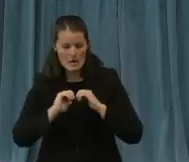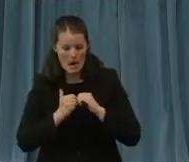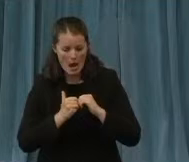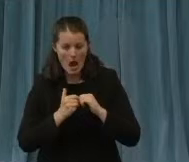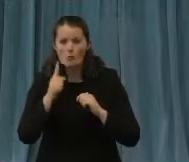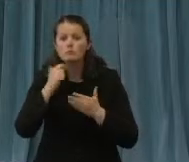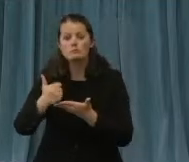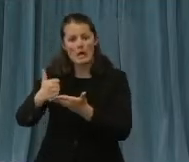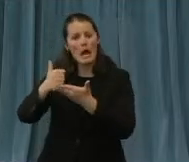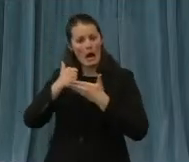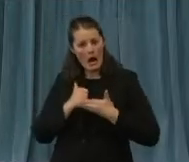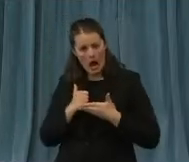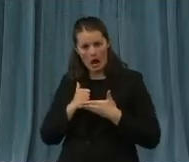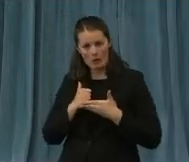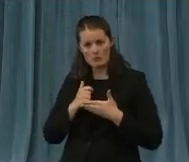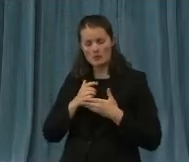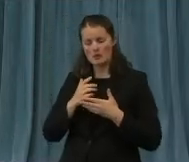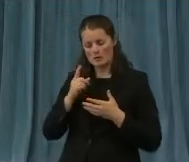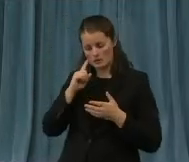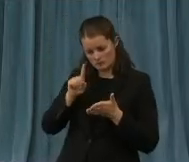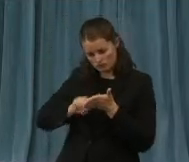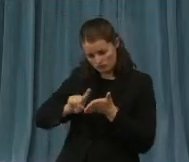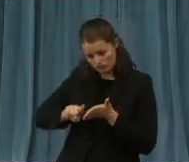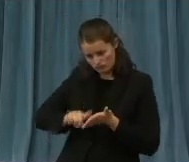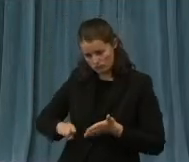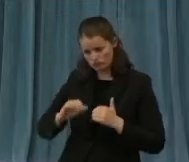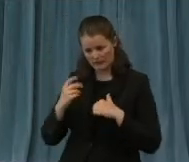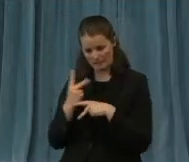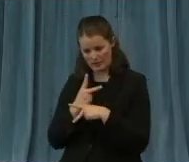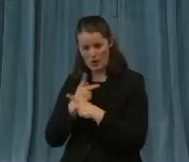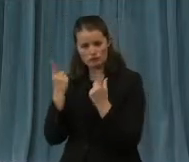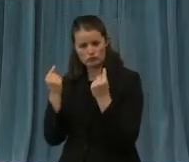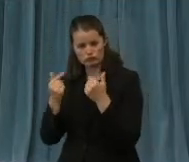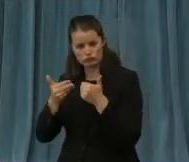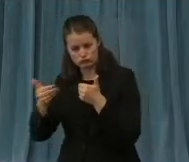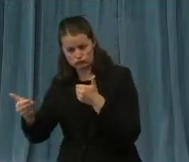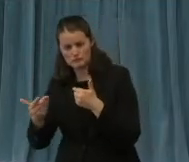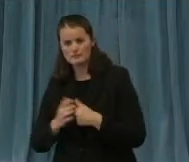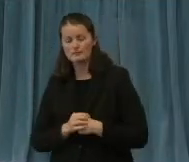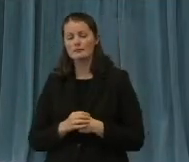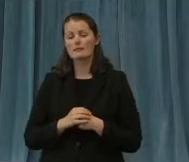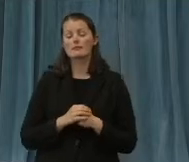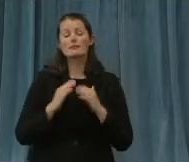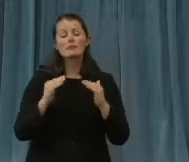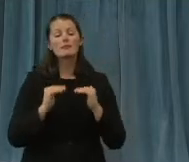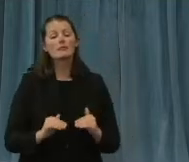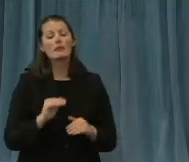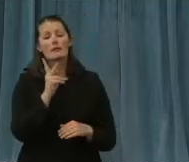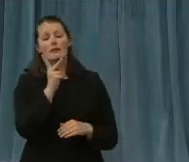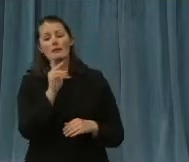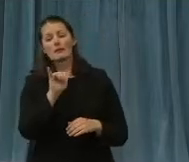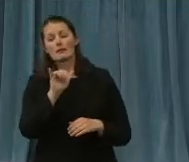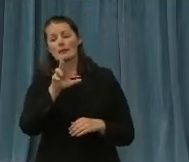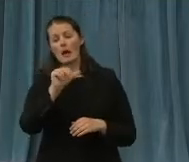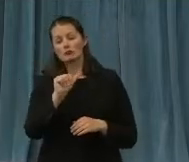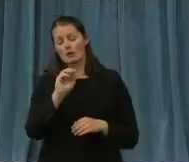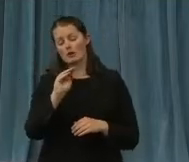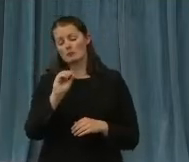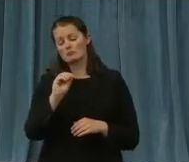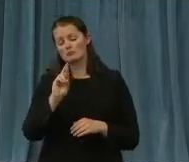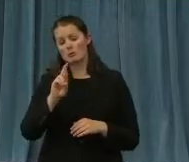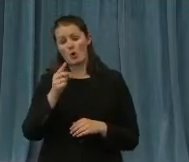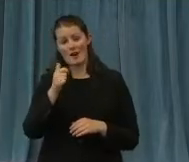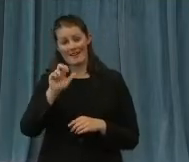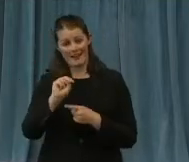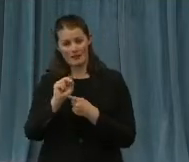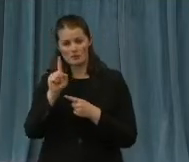as we make decisions moving forward. Kyra Morgan is the state's biostatistician. She has taken the lead in looking at